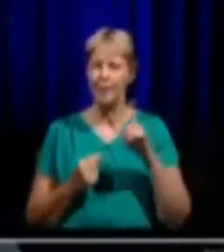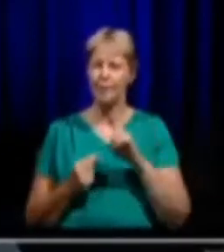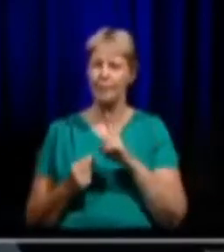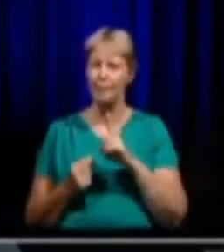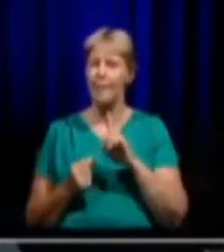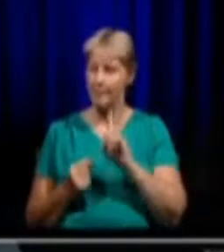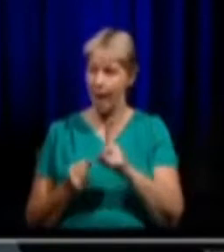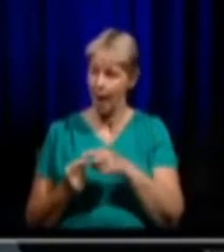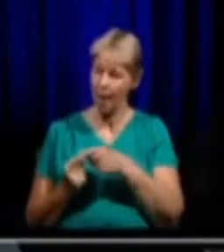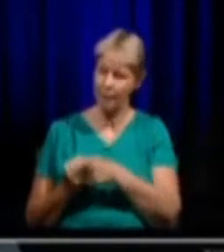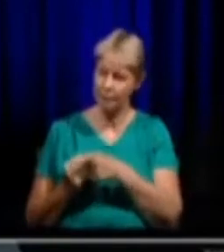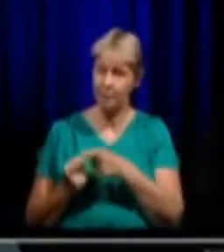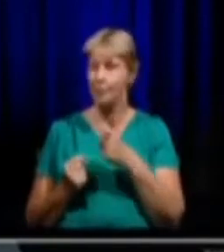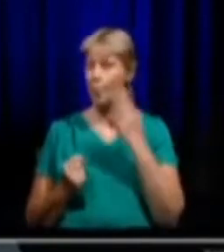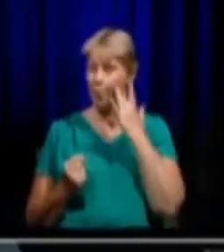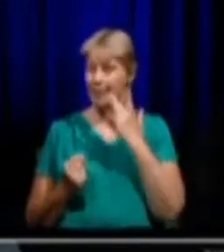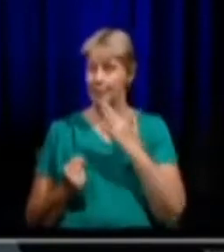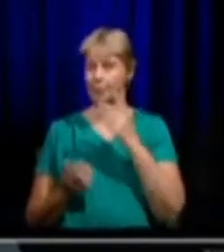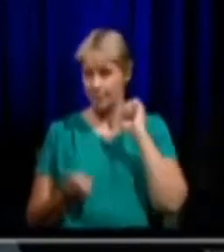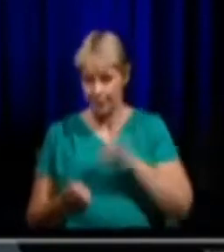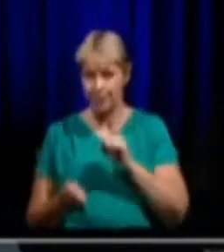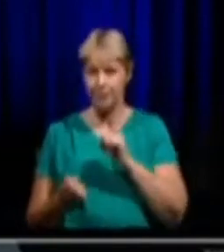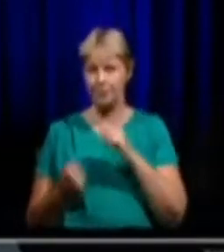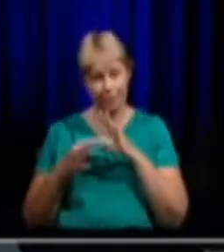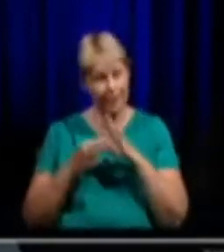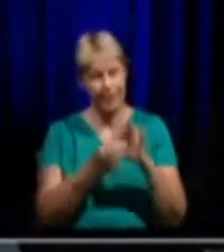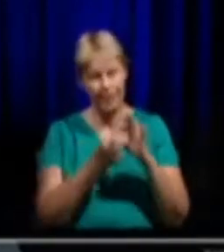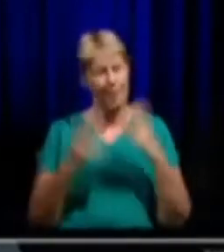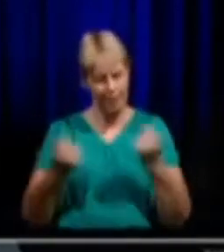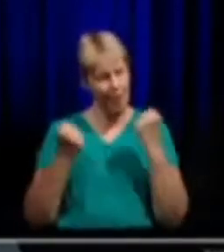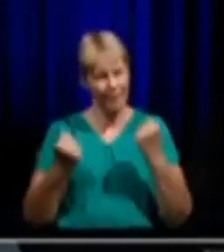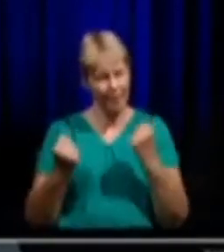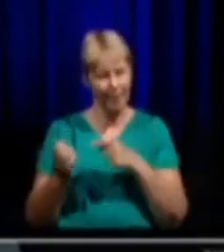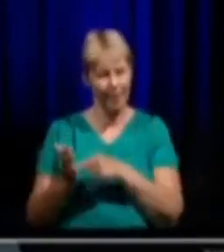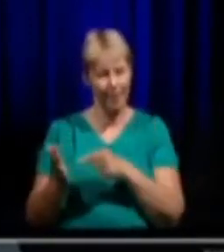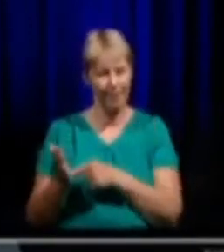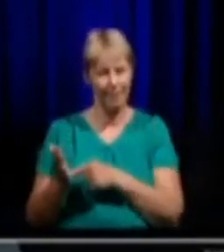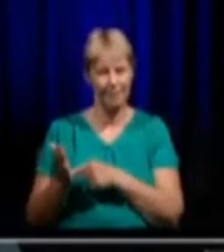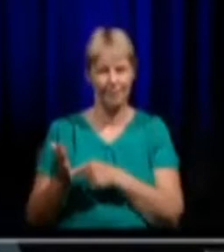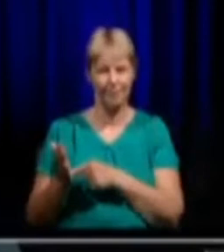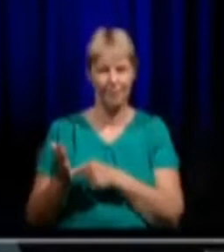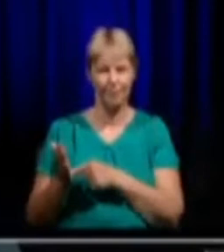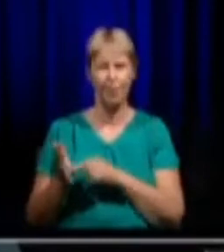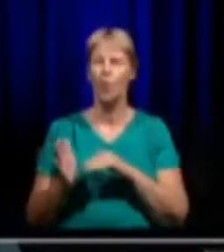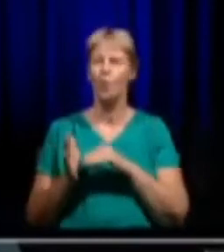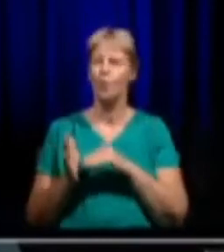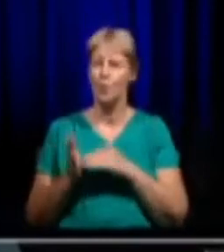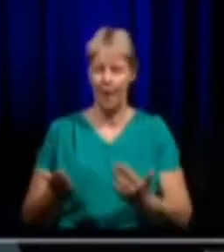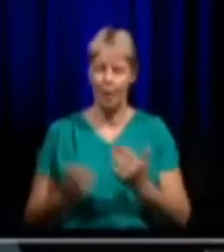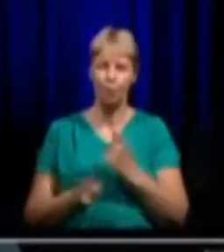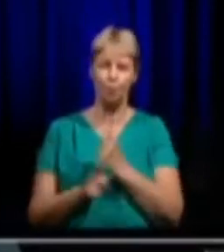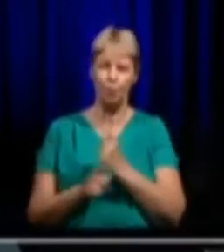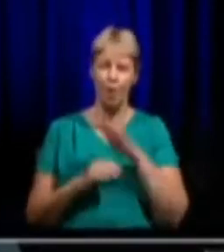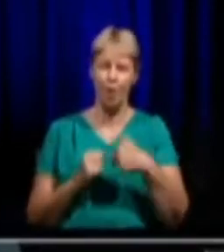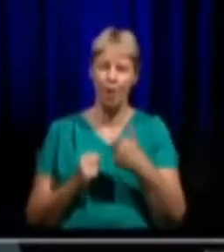network connected in, it's powerful. So today, we're going to talk today about being connected